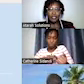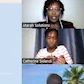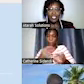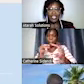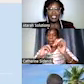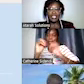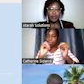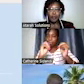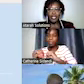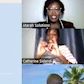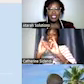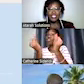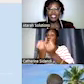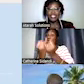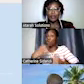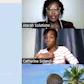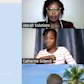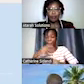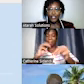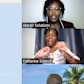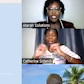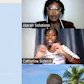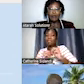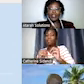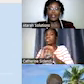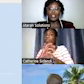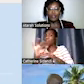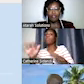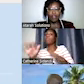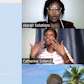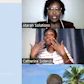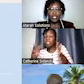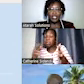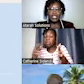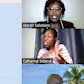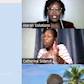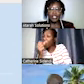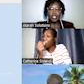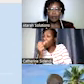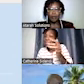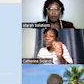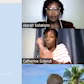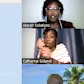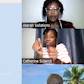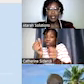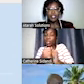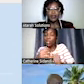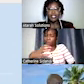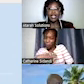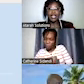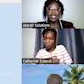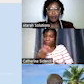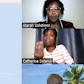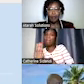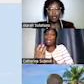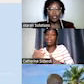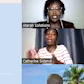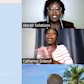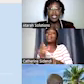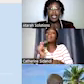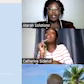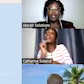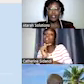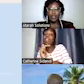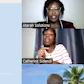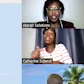Pension Management, like the name spells it, deal with pensions, but they also have a college that trains people on pension management, other diploma